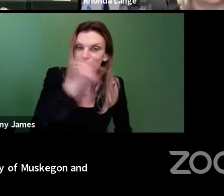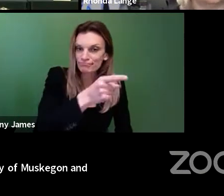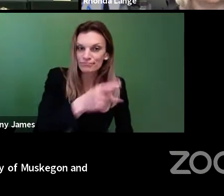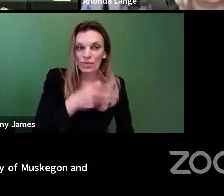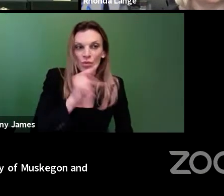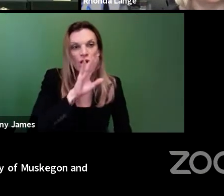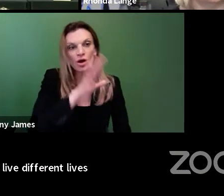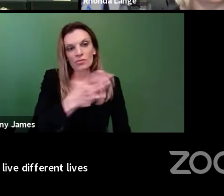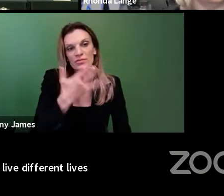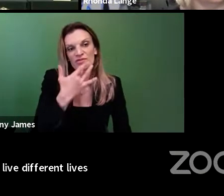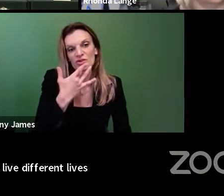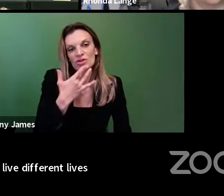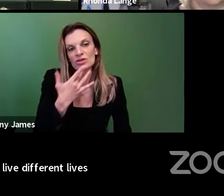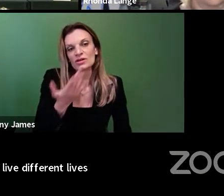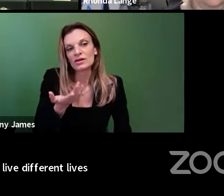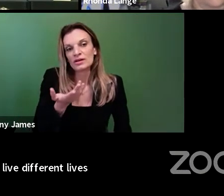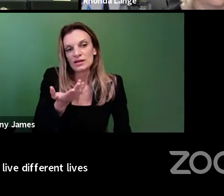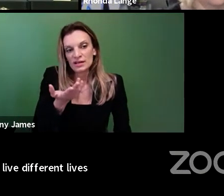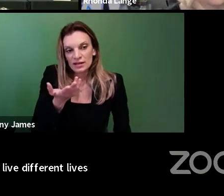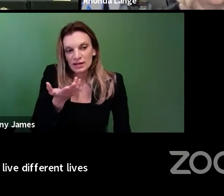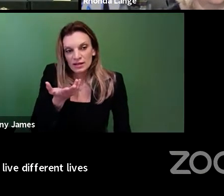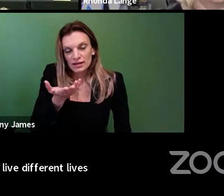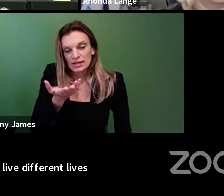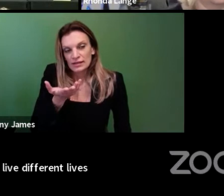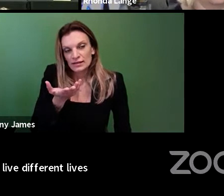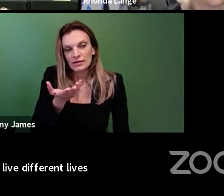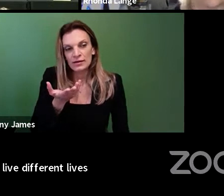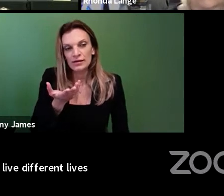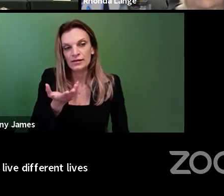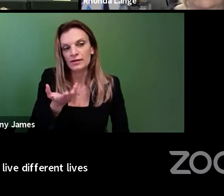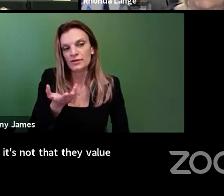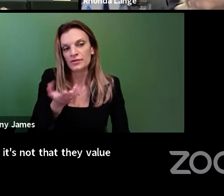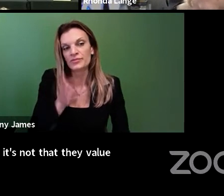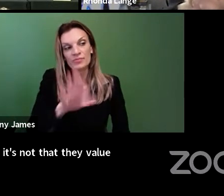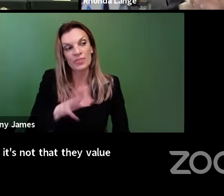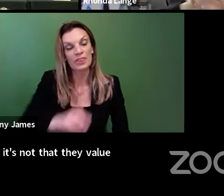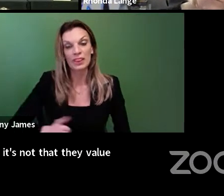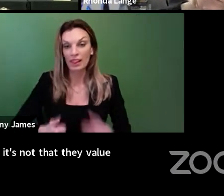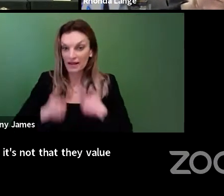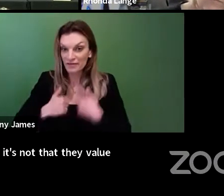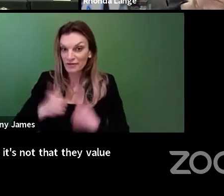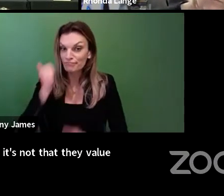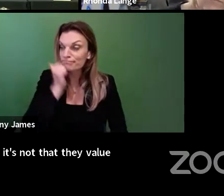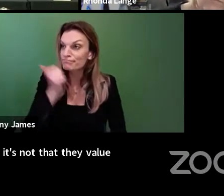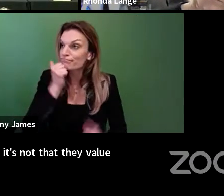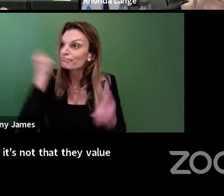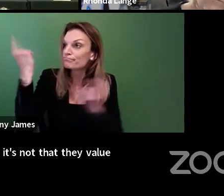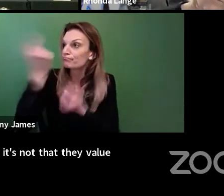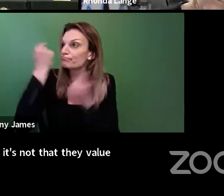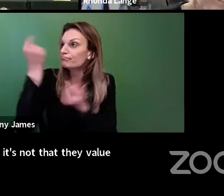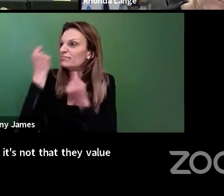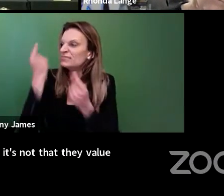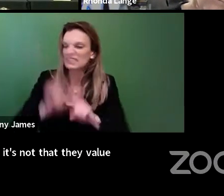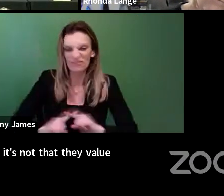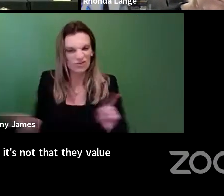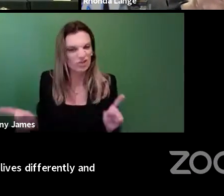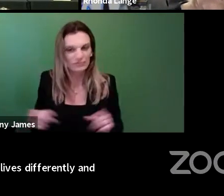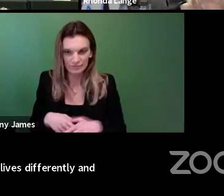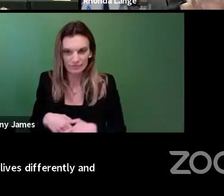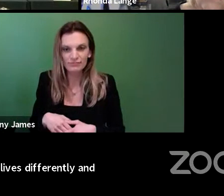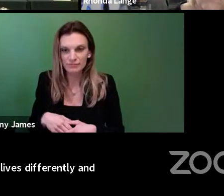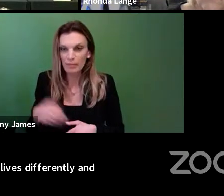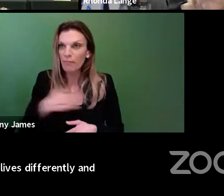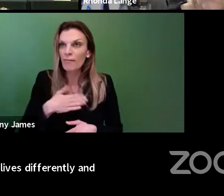values, but it's not that they value things differently. They live their daily lives differently and they see things that others don't